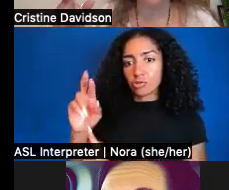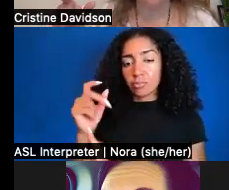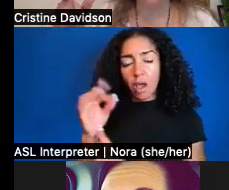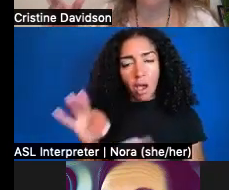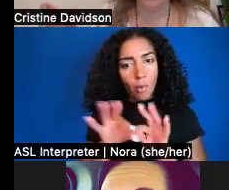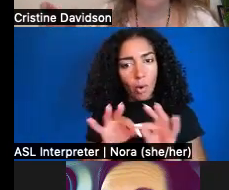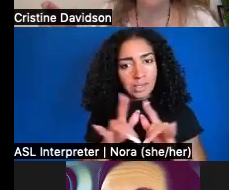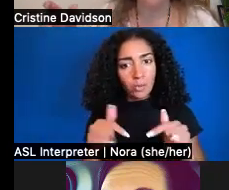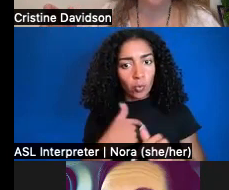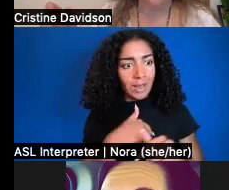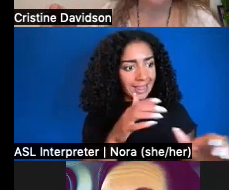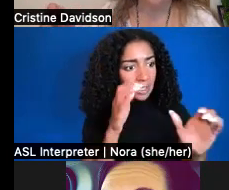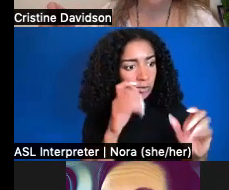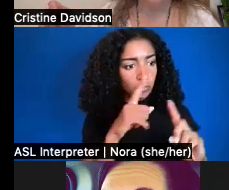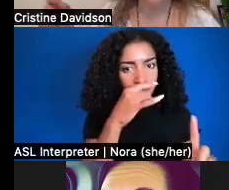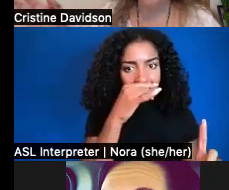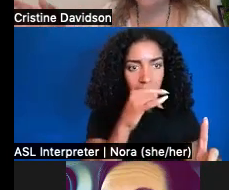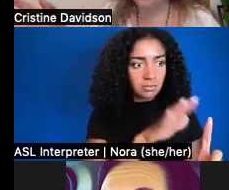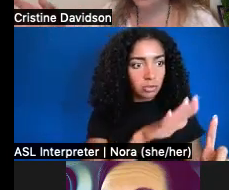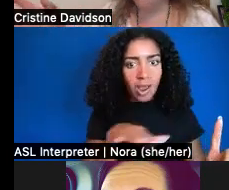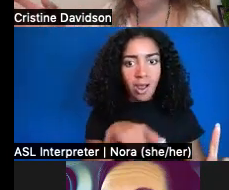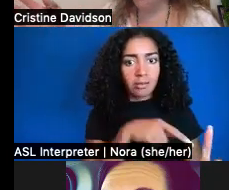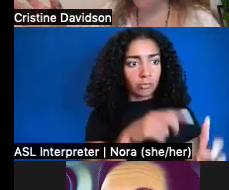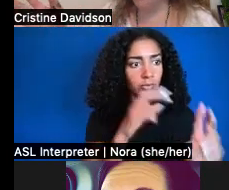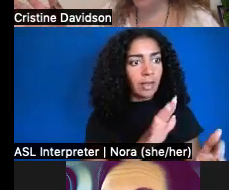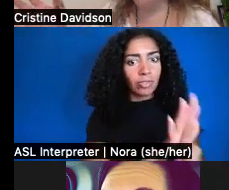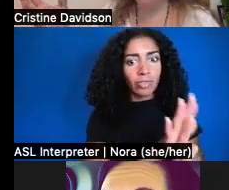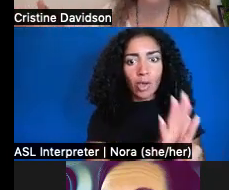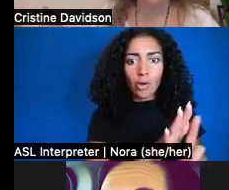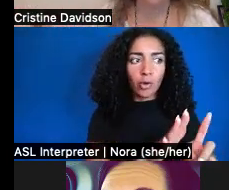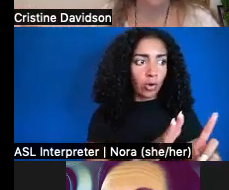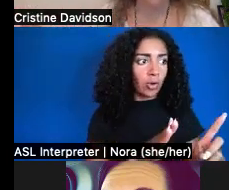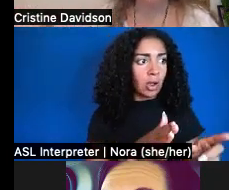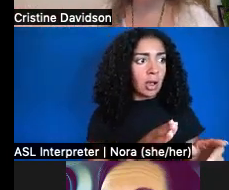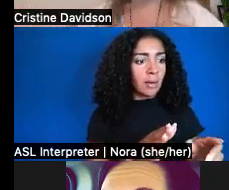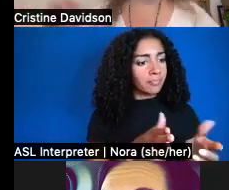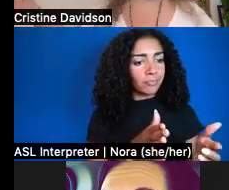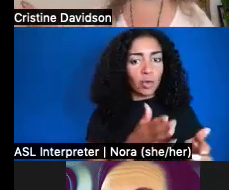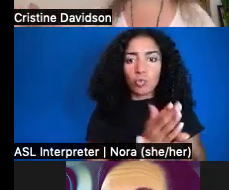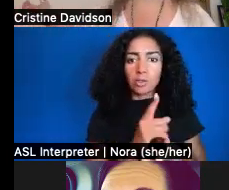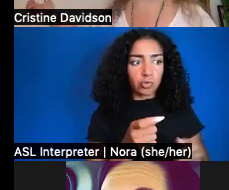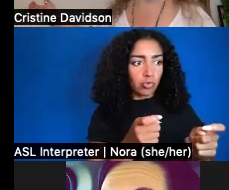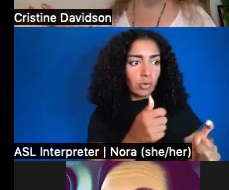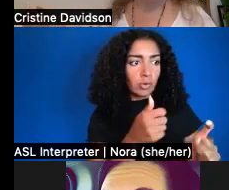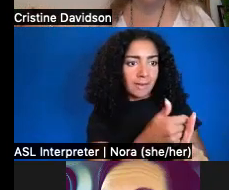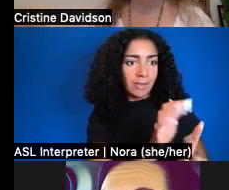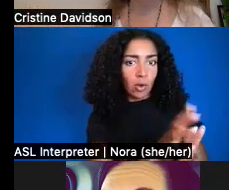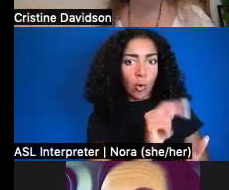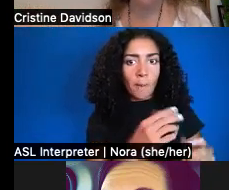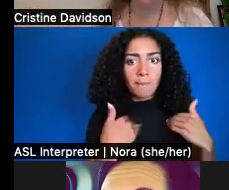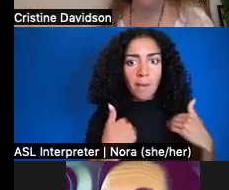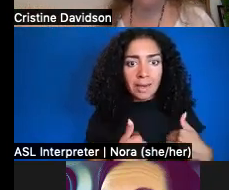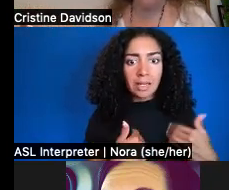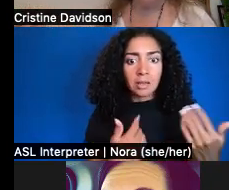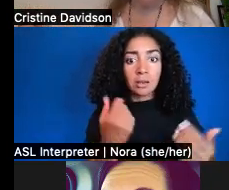their little sovereign bodies. With my niece and nephew, if you ask me to cut open my chest and give you my heart, I would